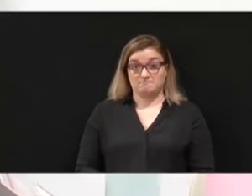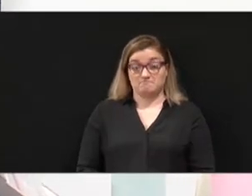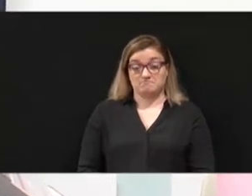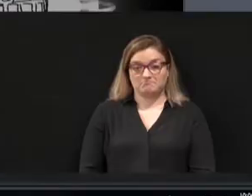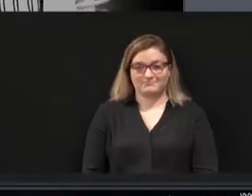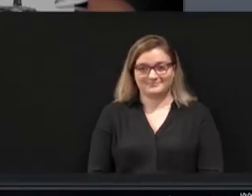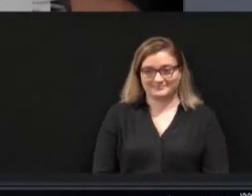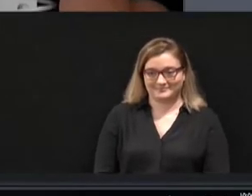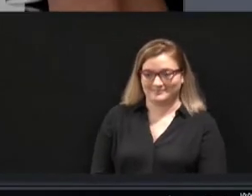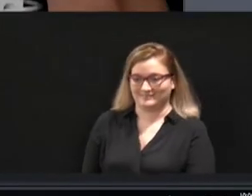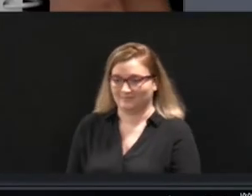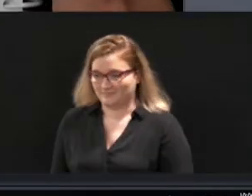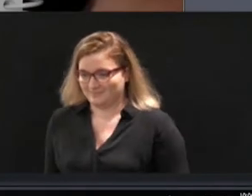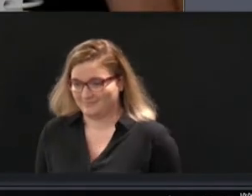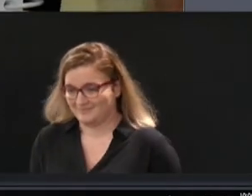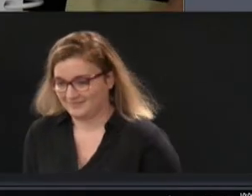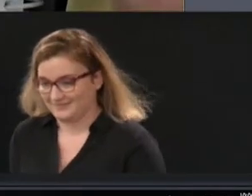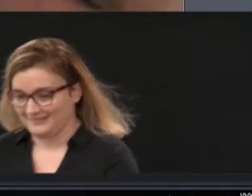thank you.